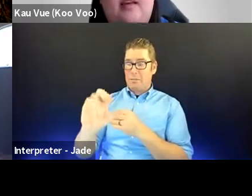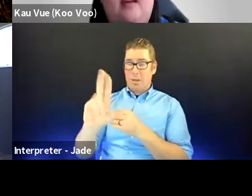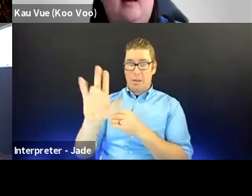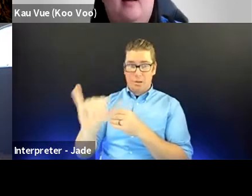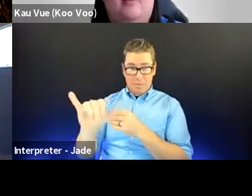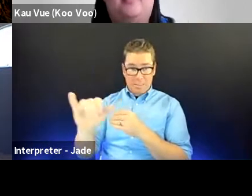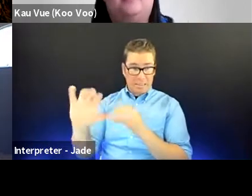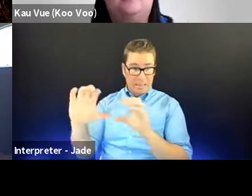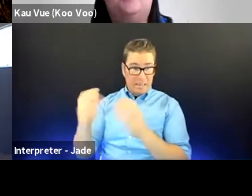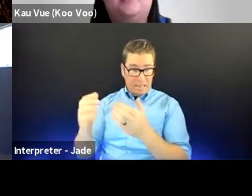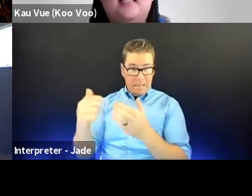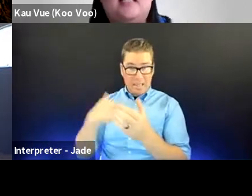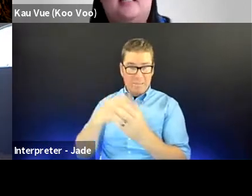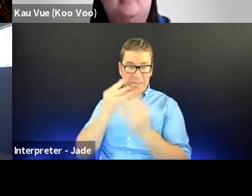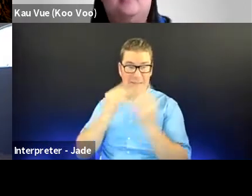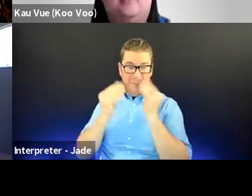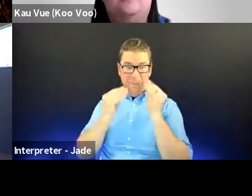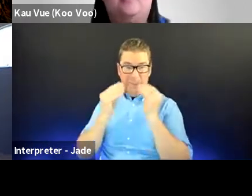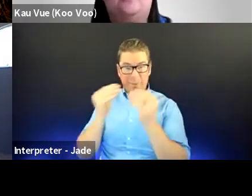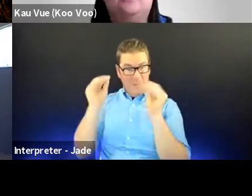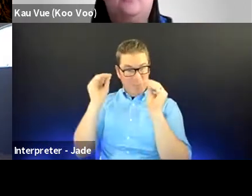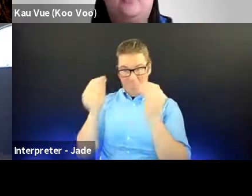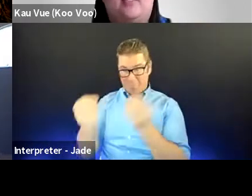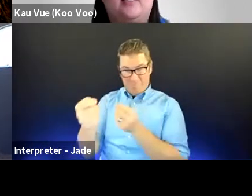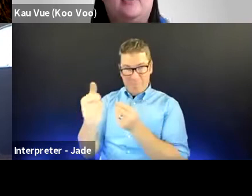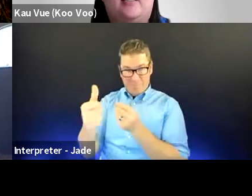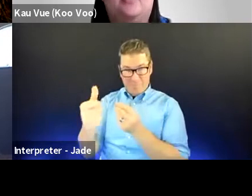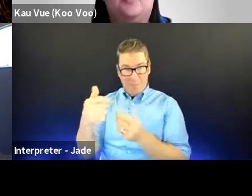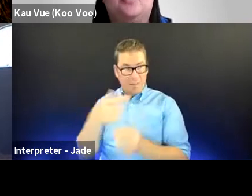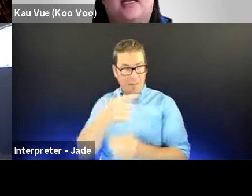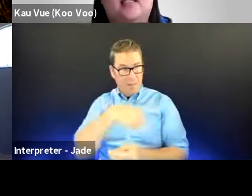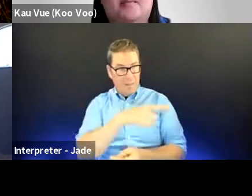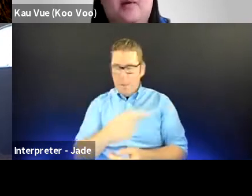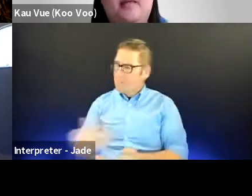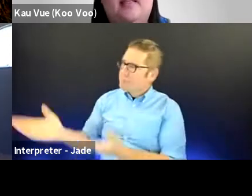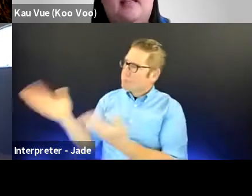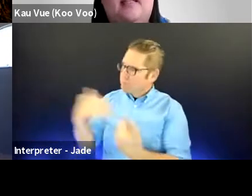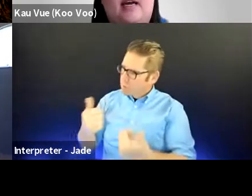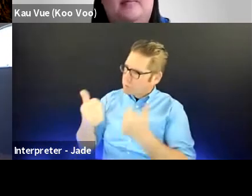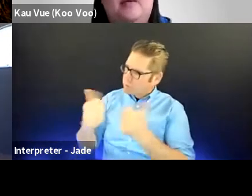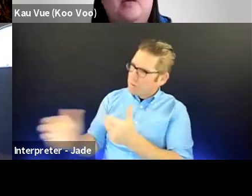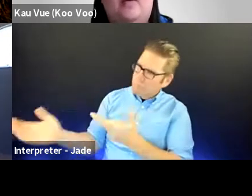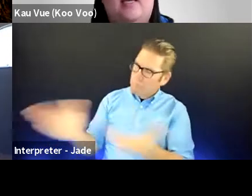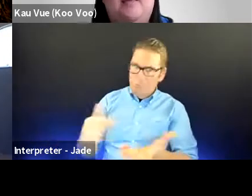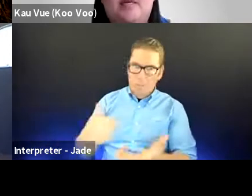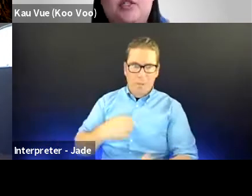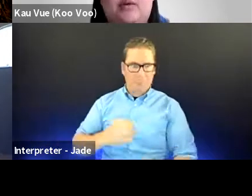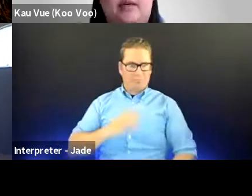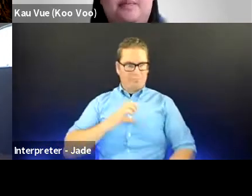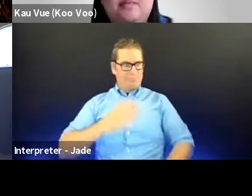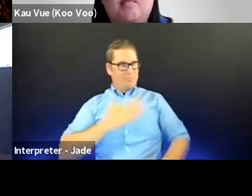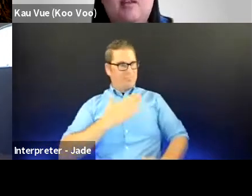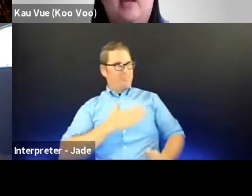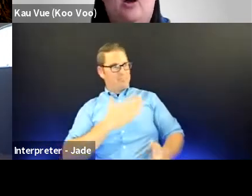on me. And then so since then, I was also very lucky that the social science department at that time, when I came into